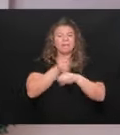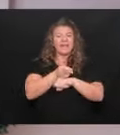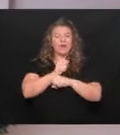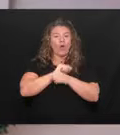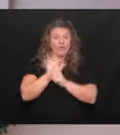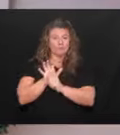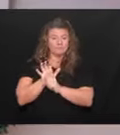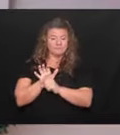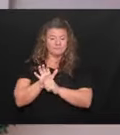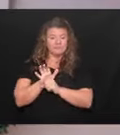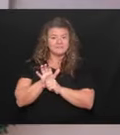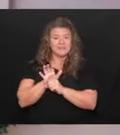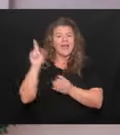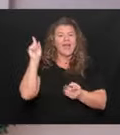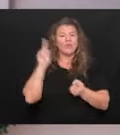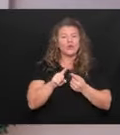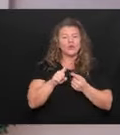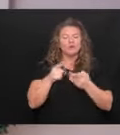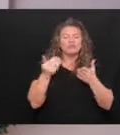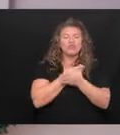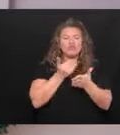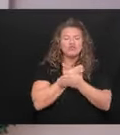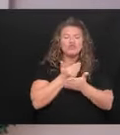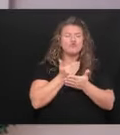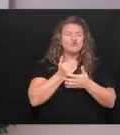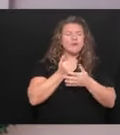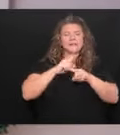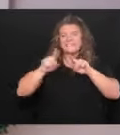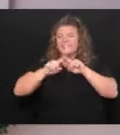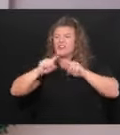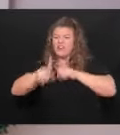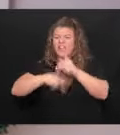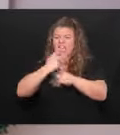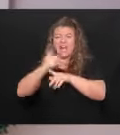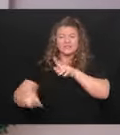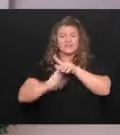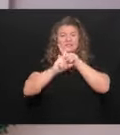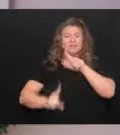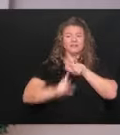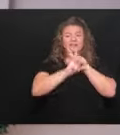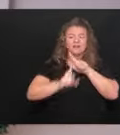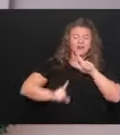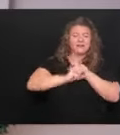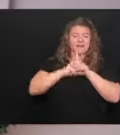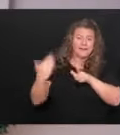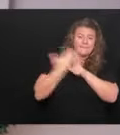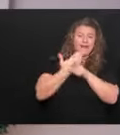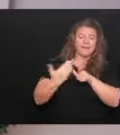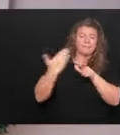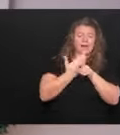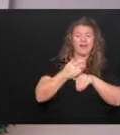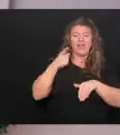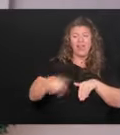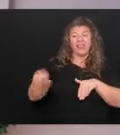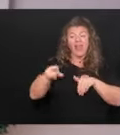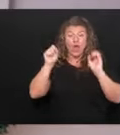virus and reduce new variants or new strains from arising that may have even